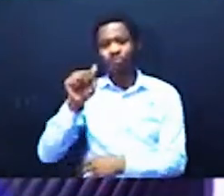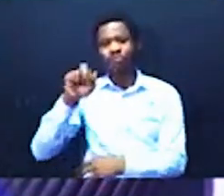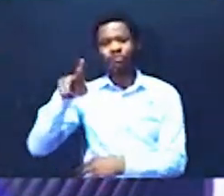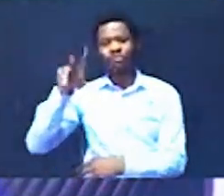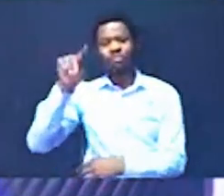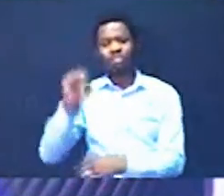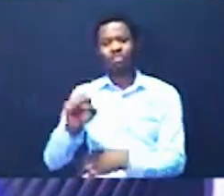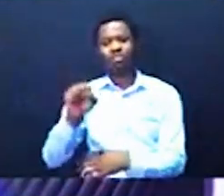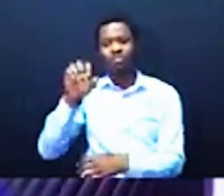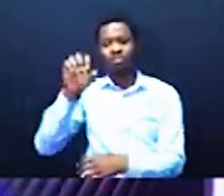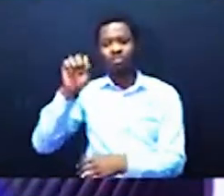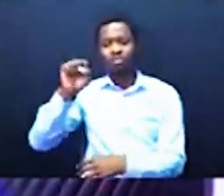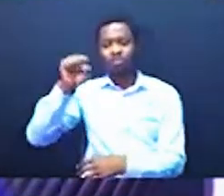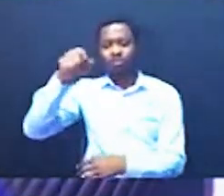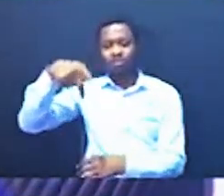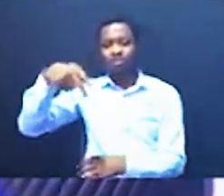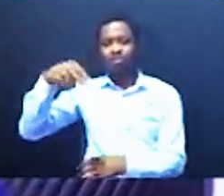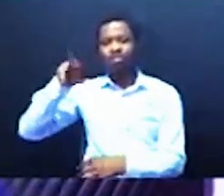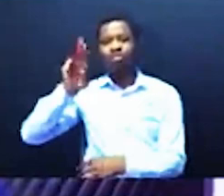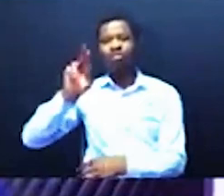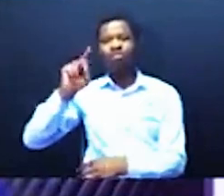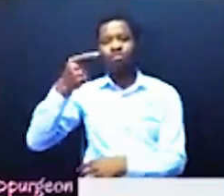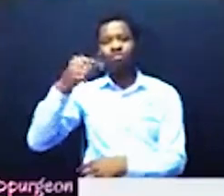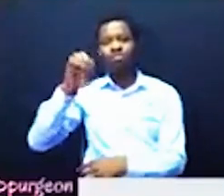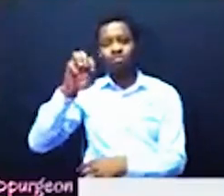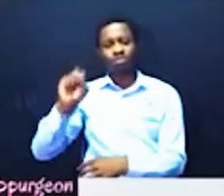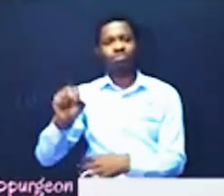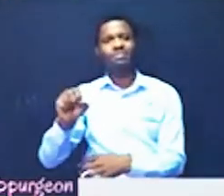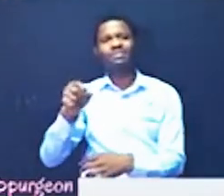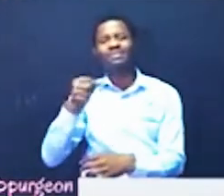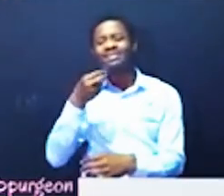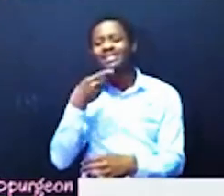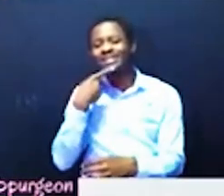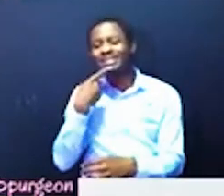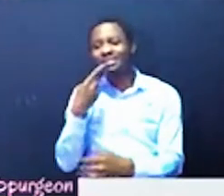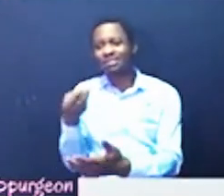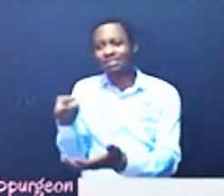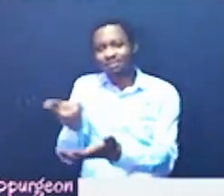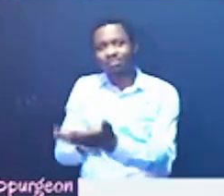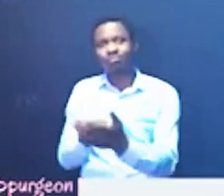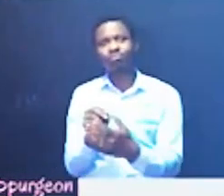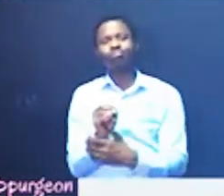Charles Haddon Spurgeon made this statement. I want to quote it.